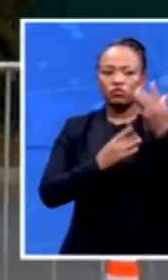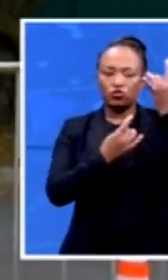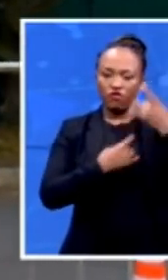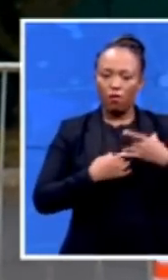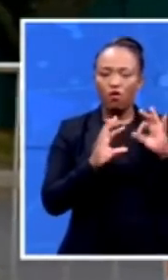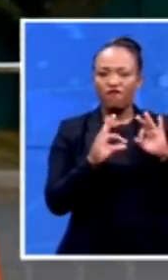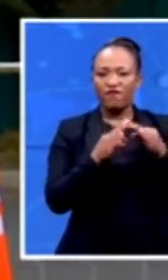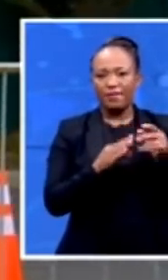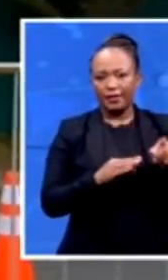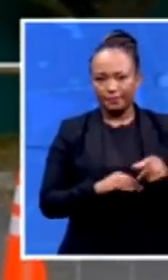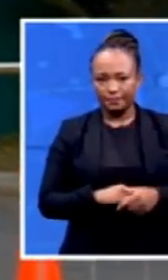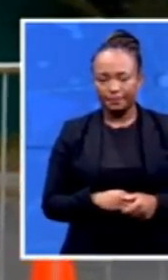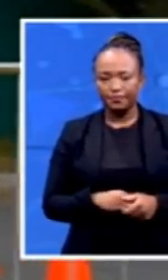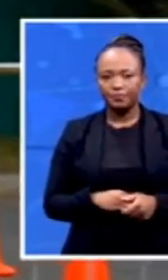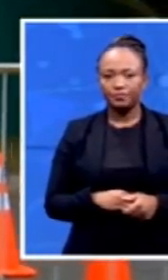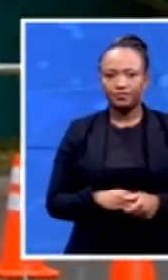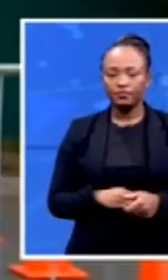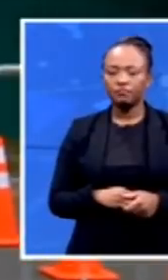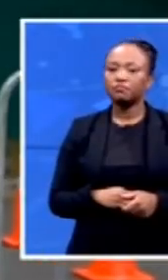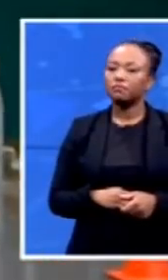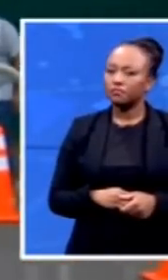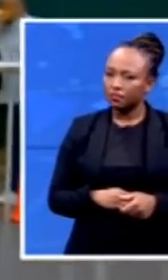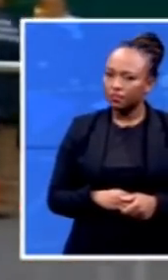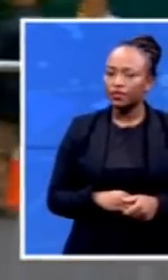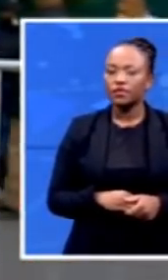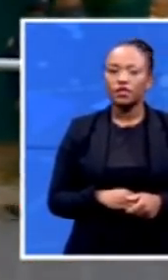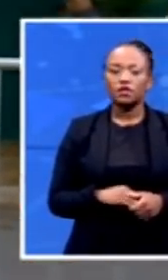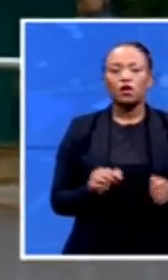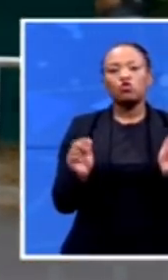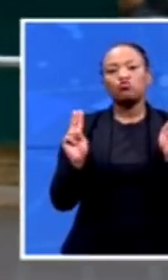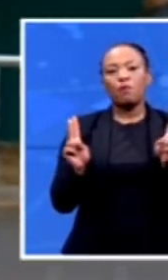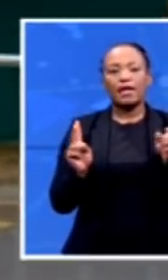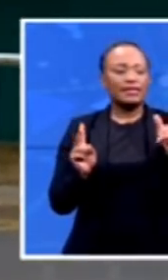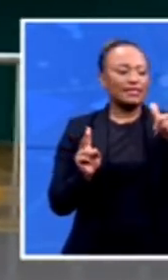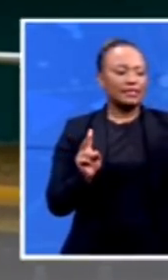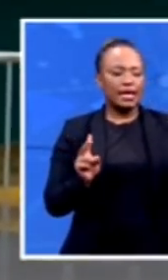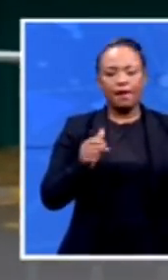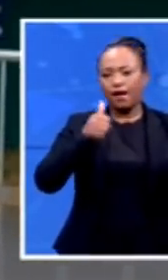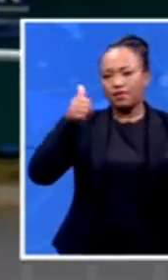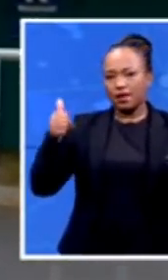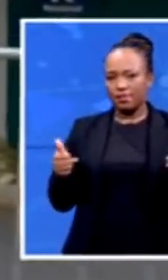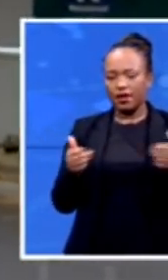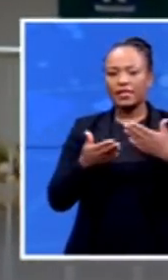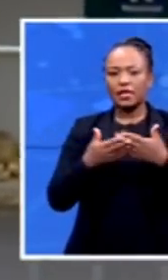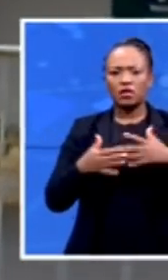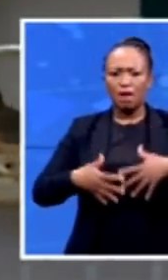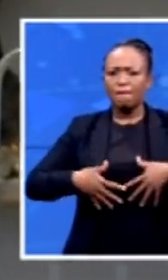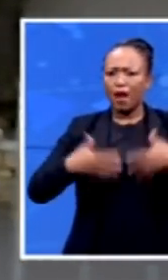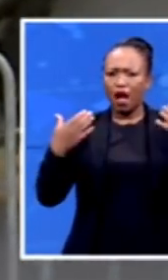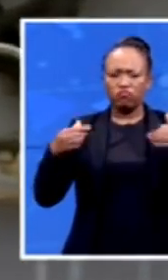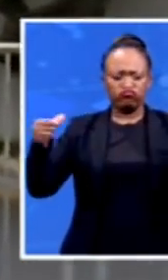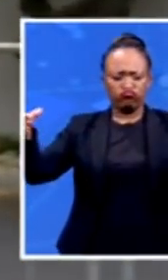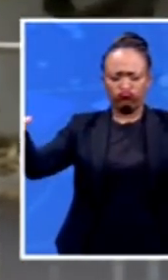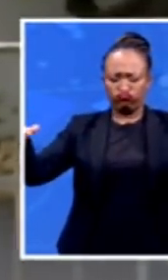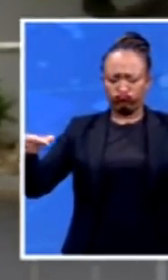Mariska, ordinarily a neighborhood would be upset of the putting up of such barriers and complain about